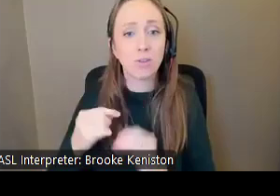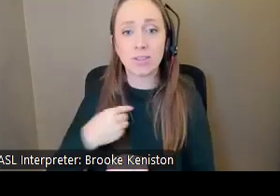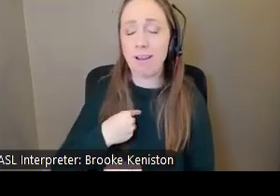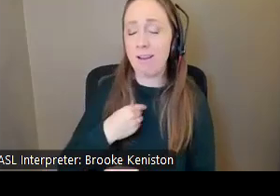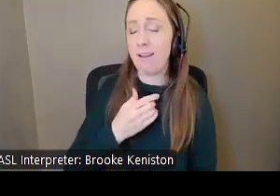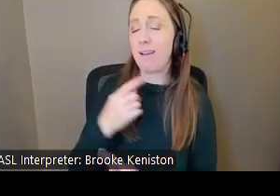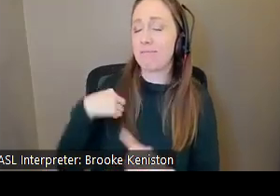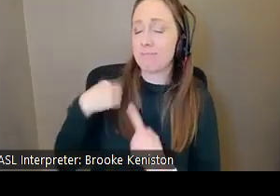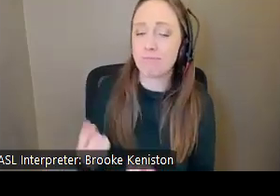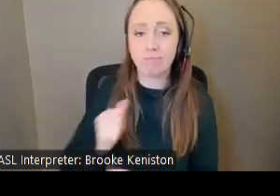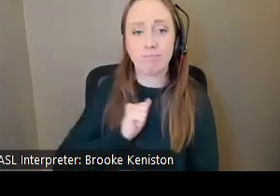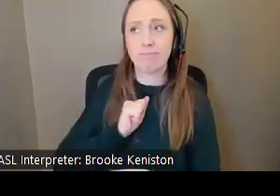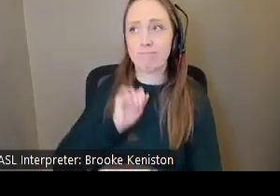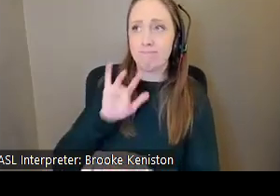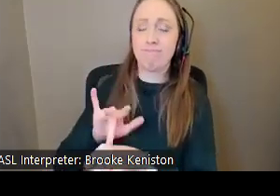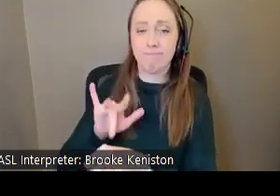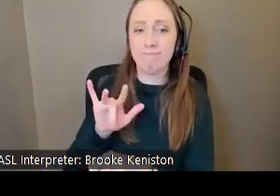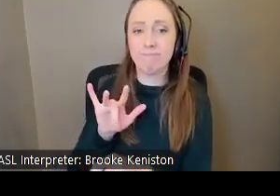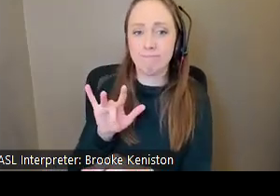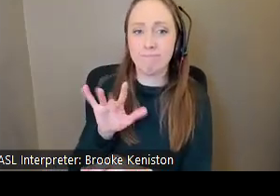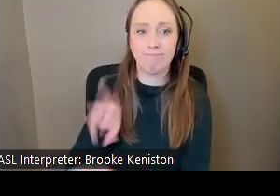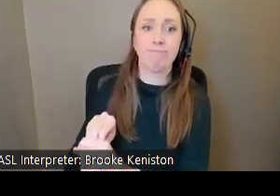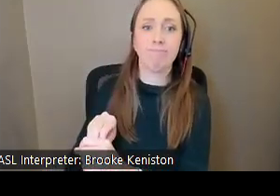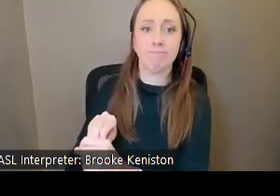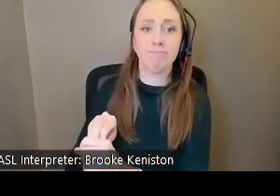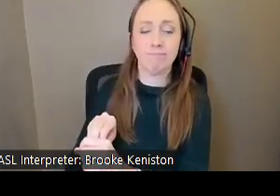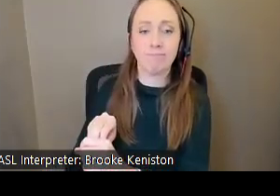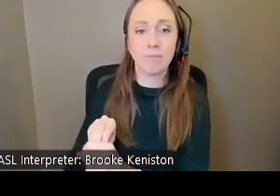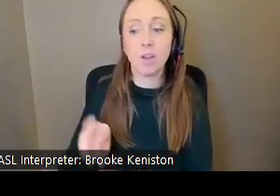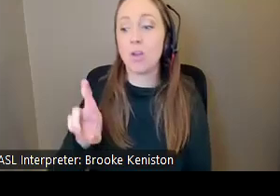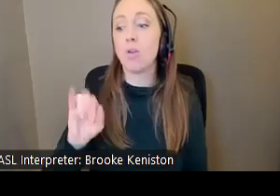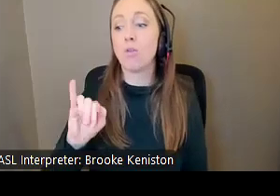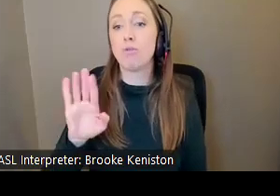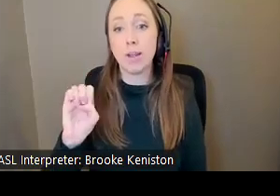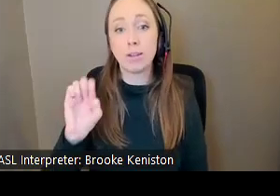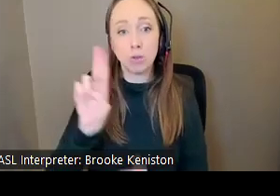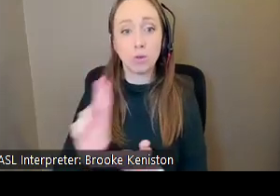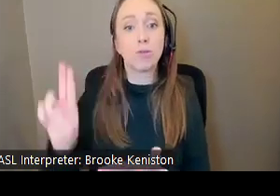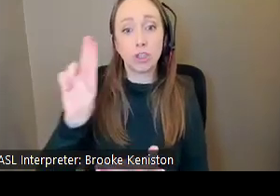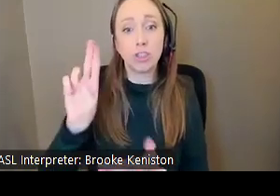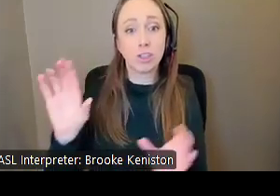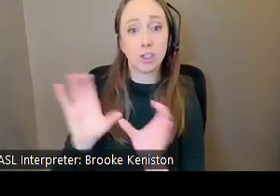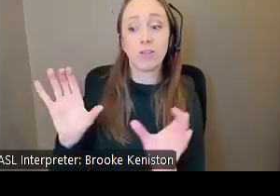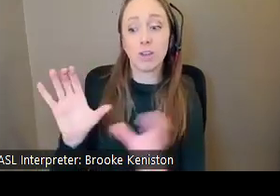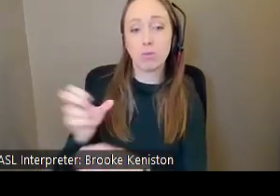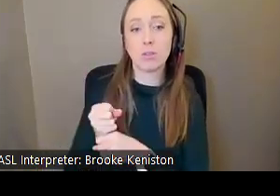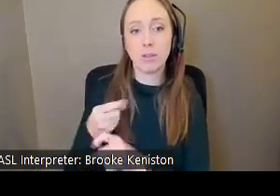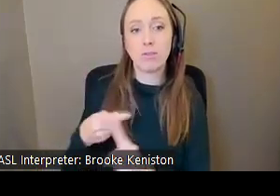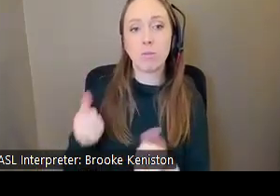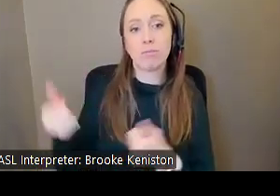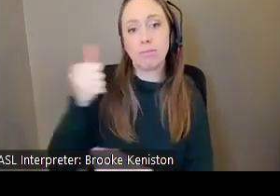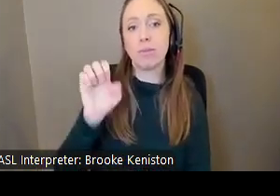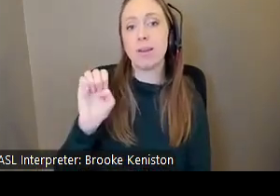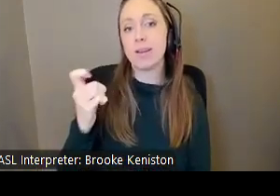of CFHA. He's completing Rice University's certificate in executive coaching based on the International